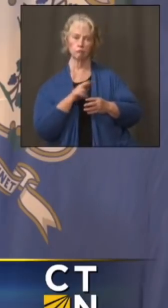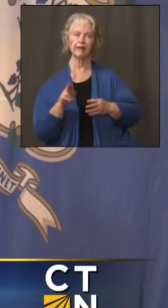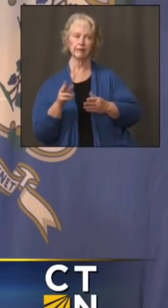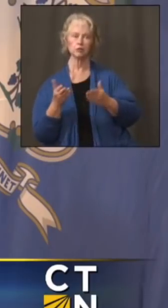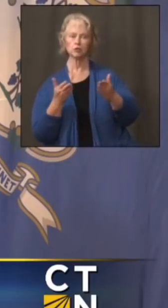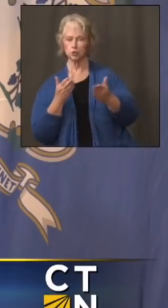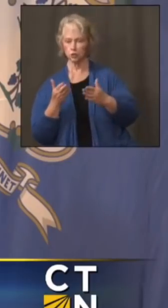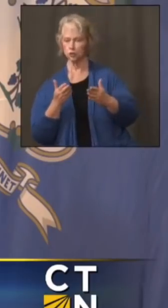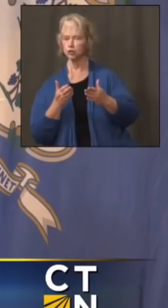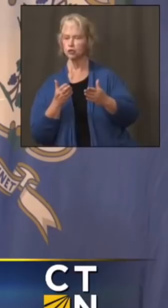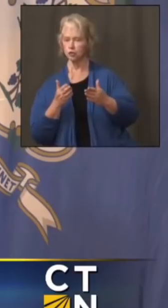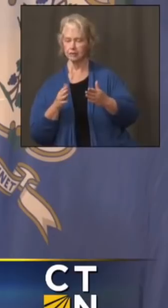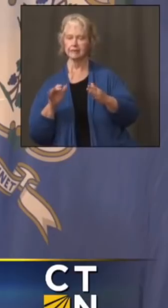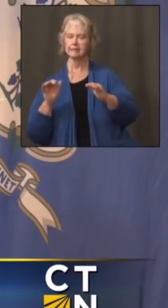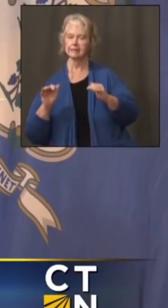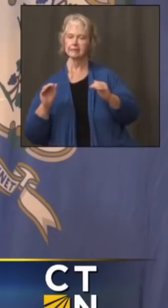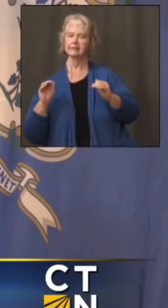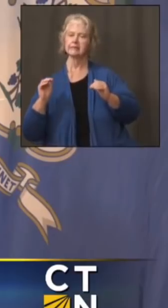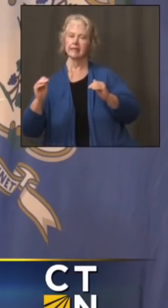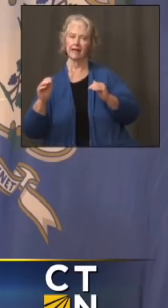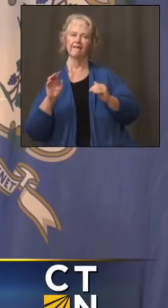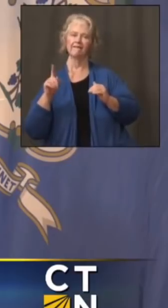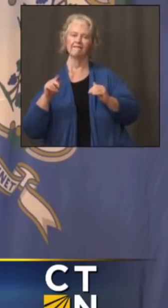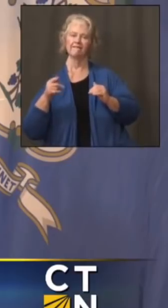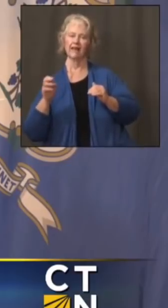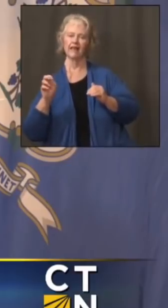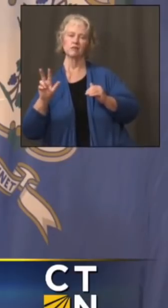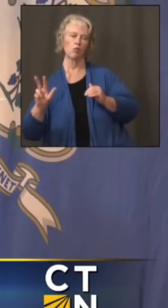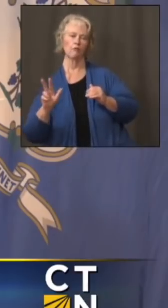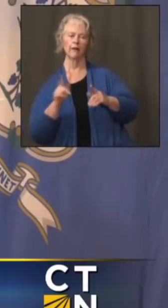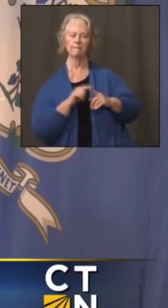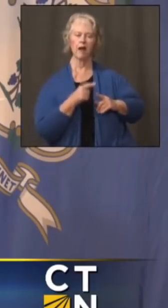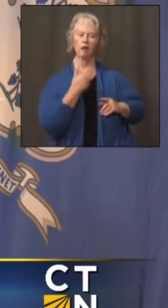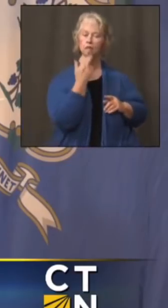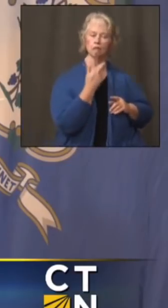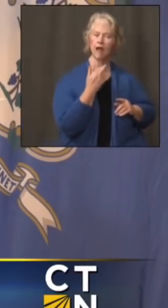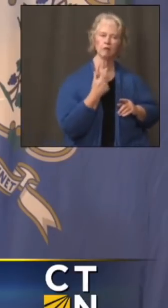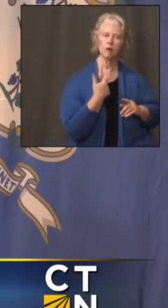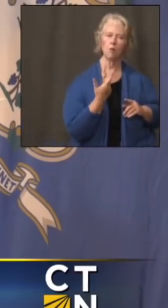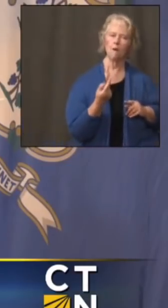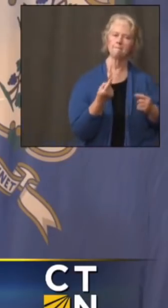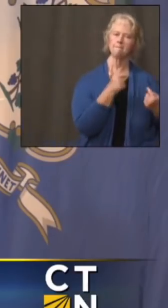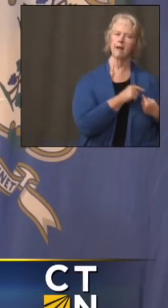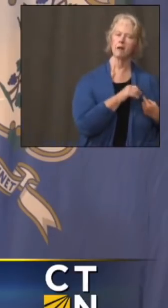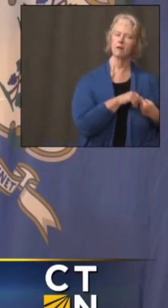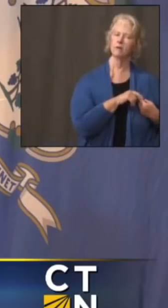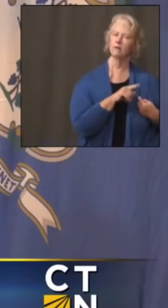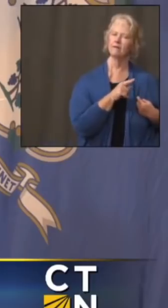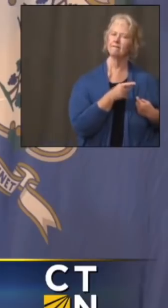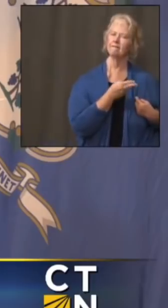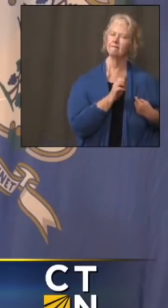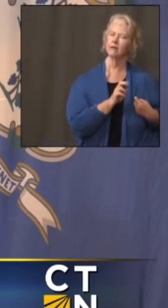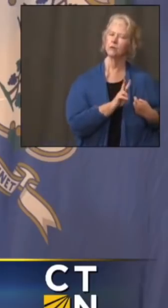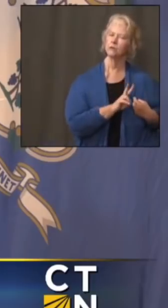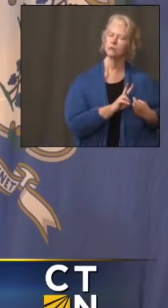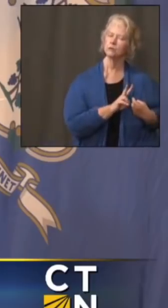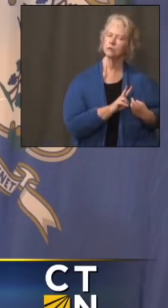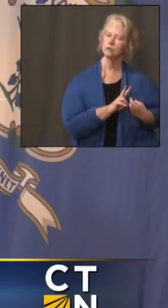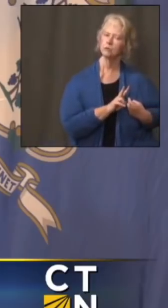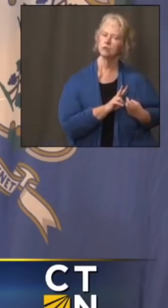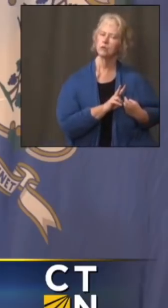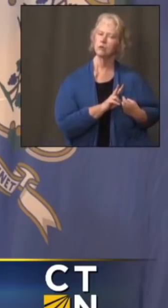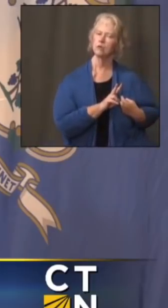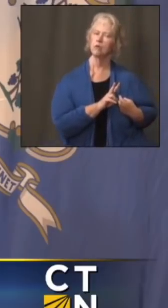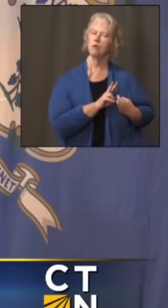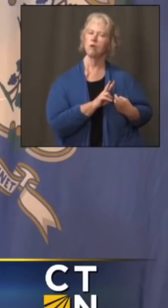continue what it is in phase 3, but we're concerned about restaurants, so restaurants have to go back to 50% capacity.